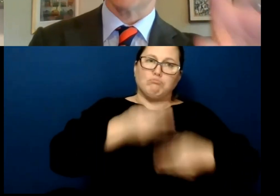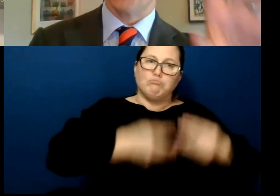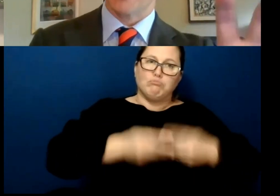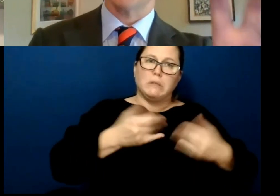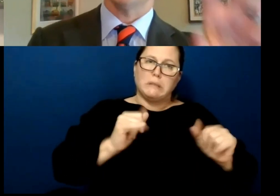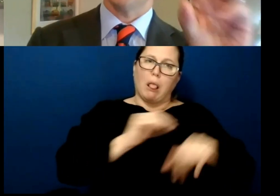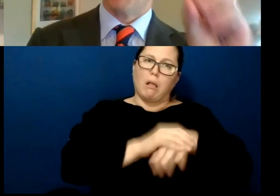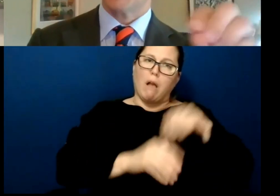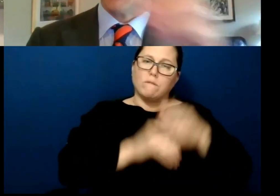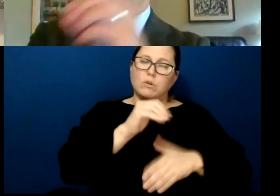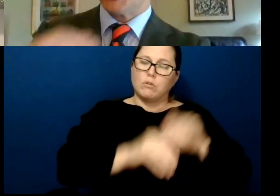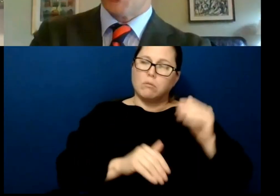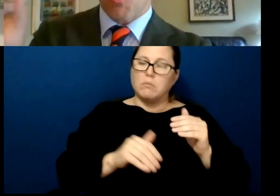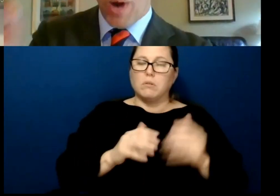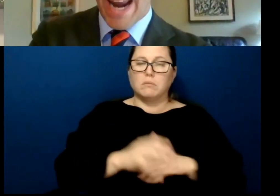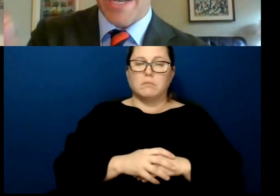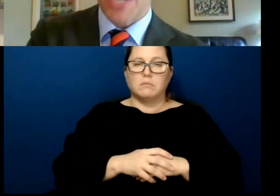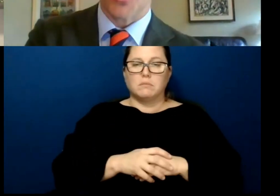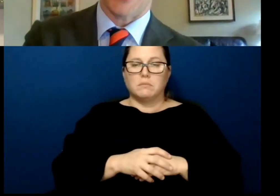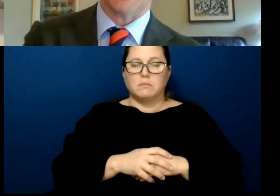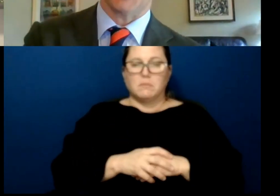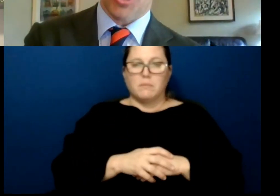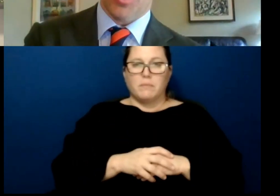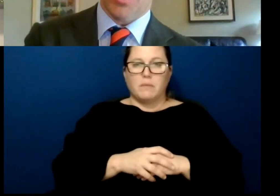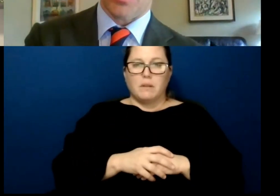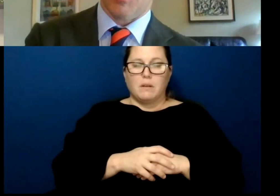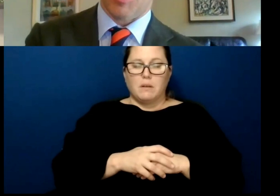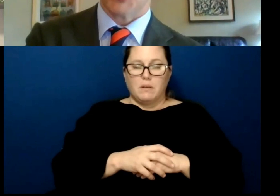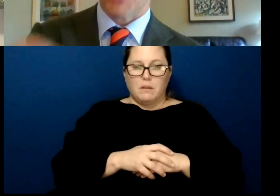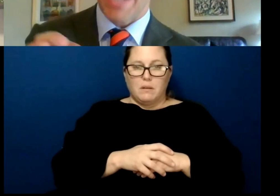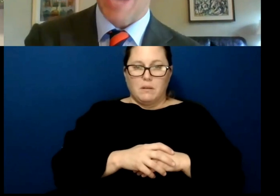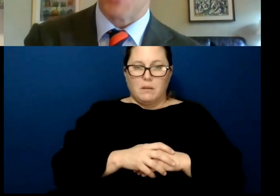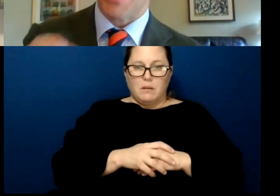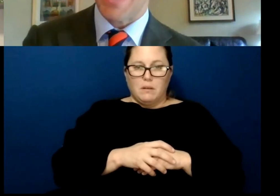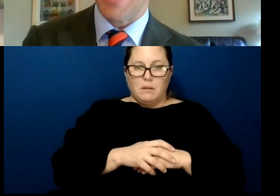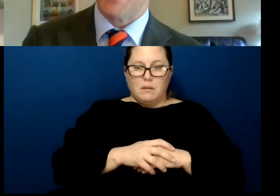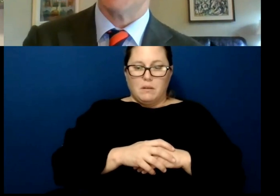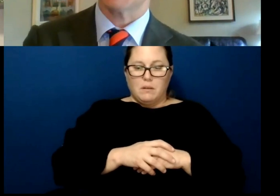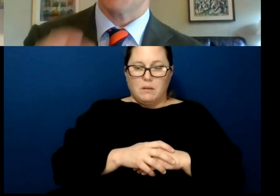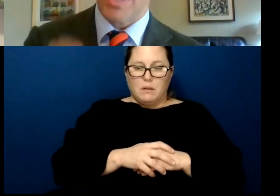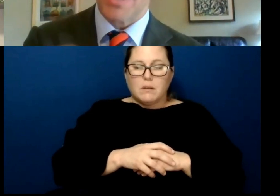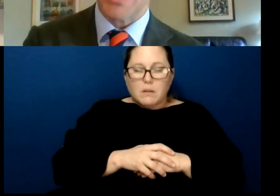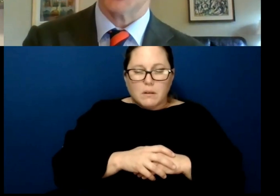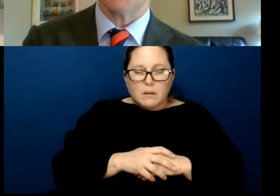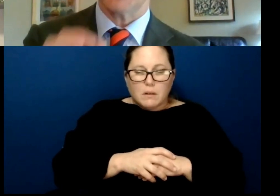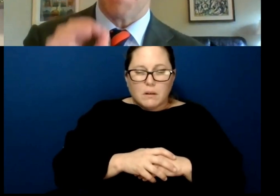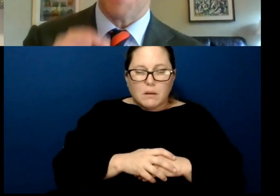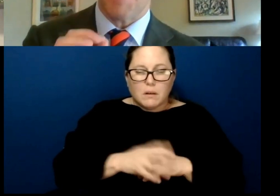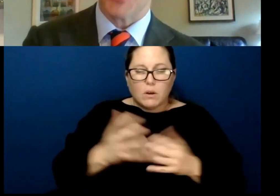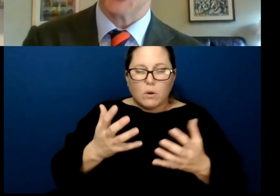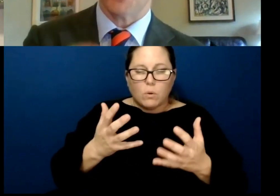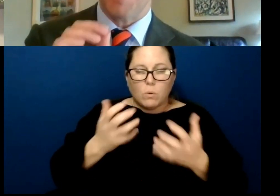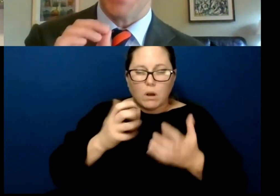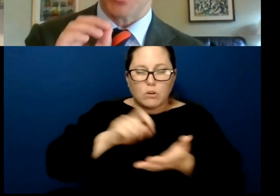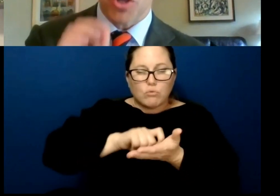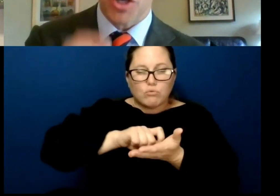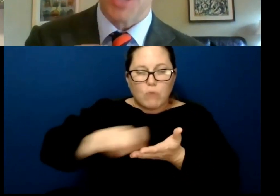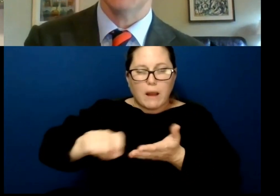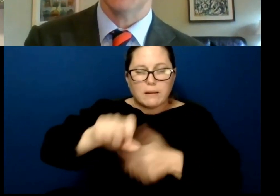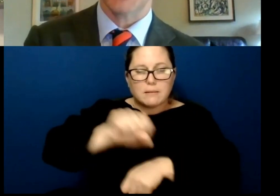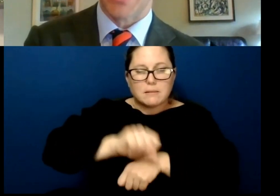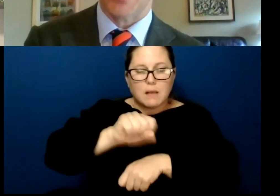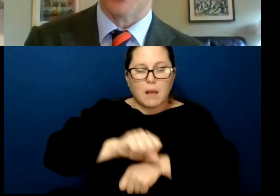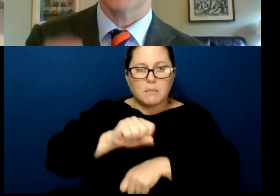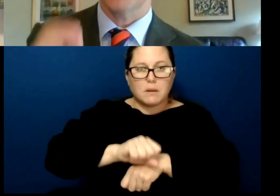just going to take a quick pause, and I want to do a writing exercise with the students. We always try to add one at the end because we want to teach students the value of being a